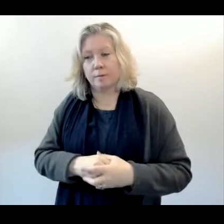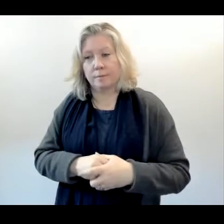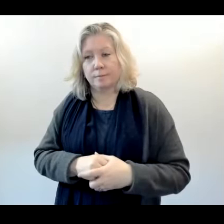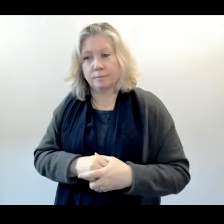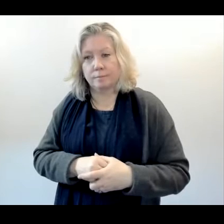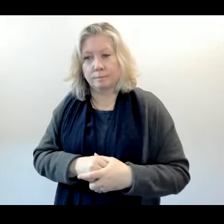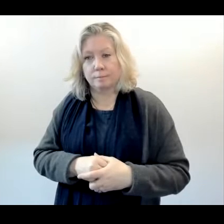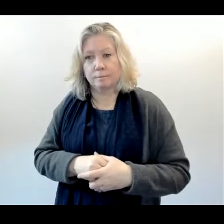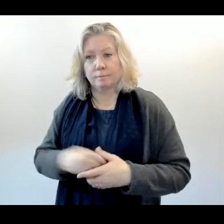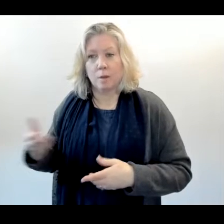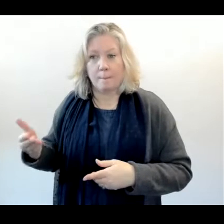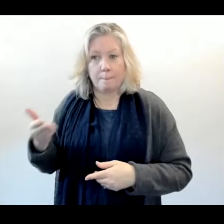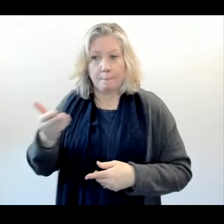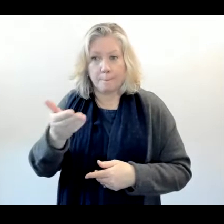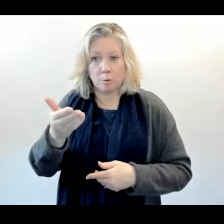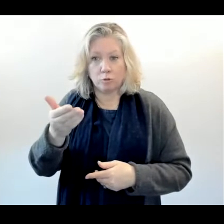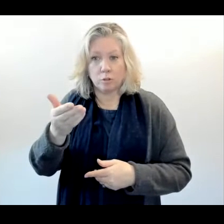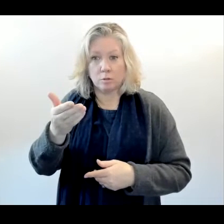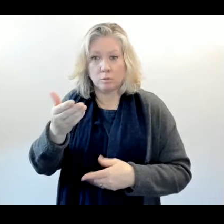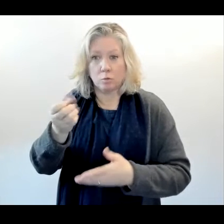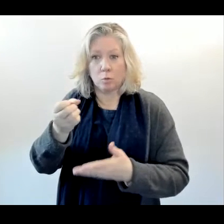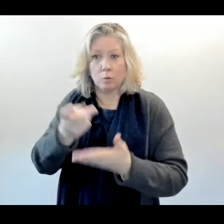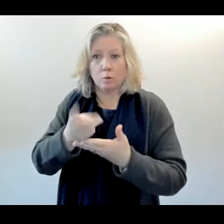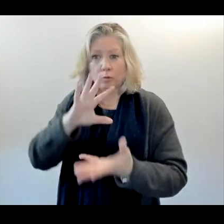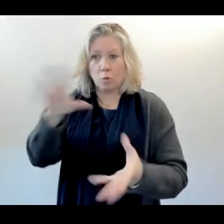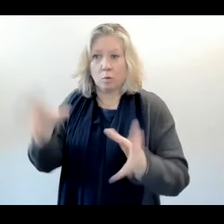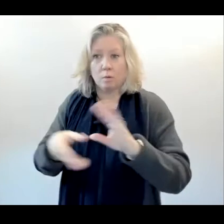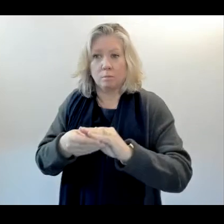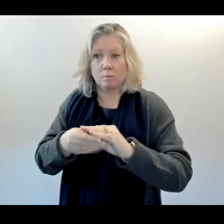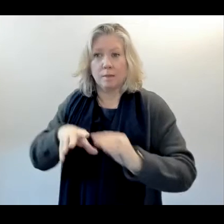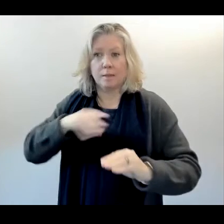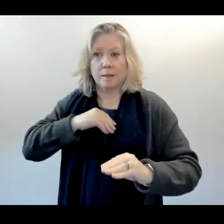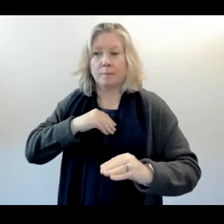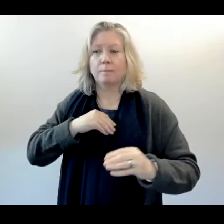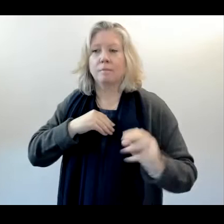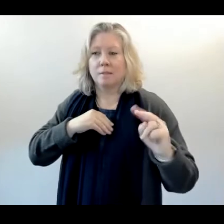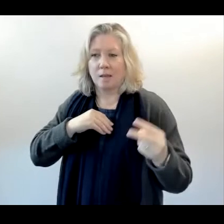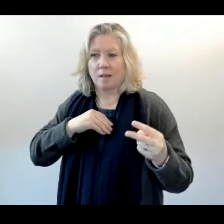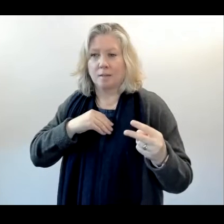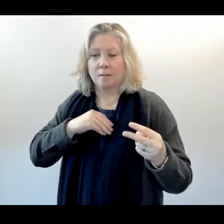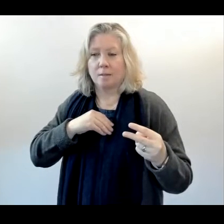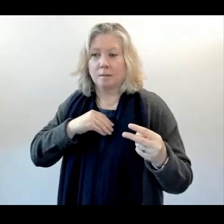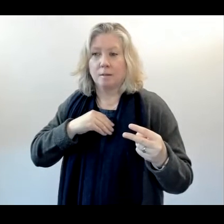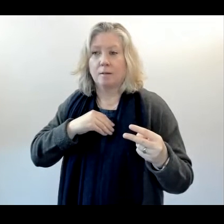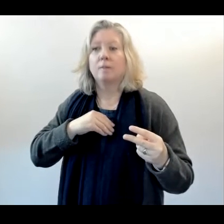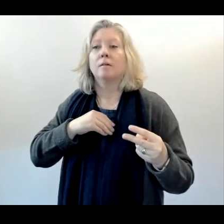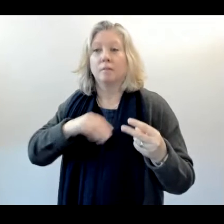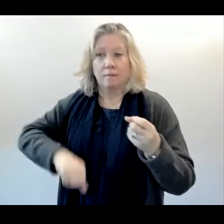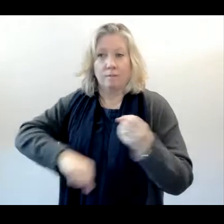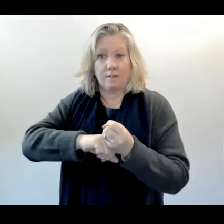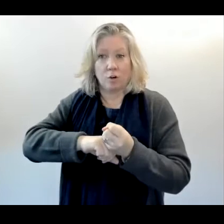We have a motion on the table to approve the disclosure agenda in its entirety. Second. We have a second. Okay. All those in favor?